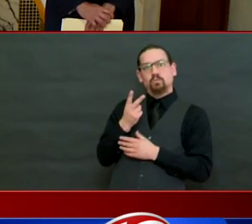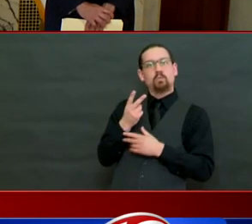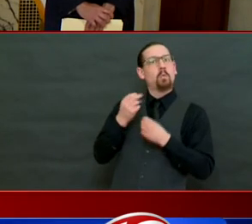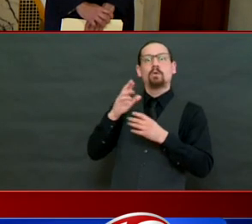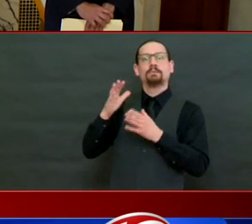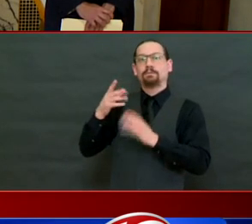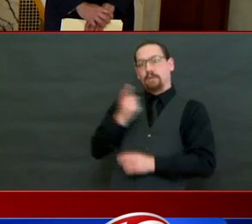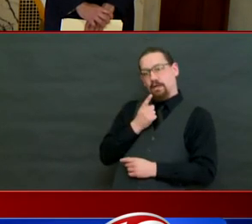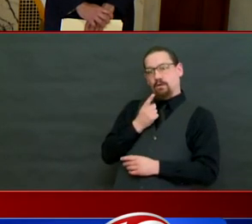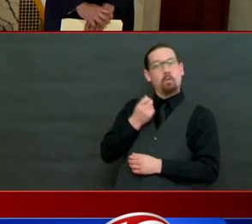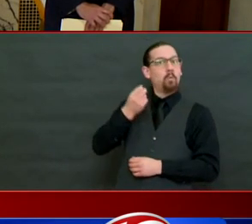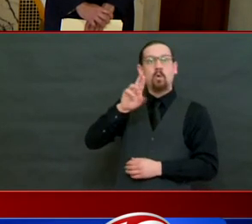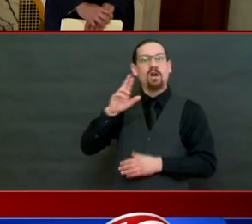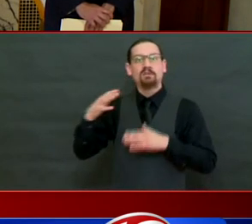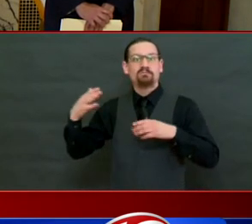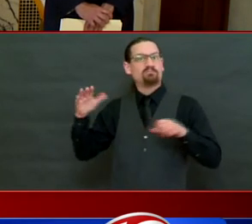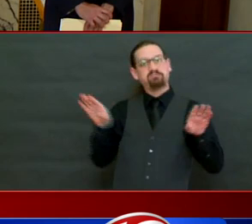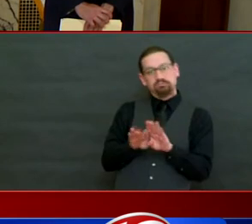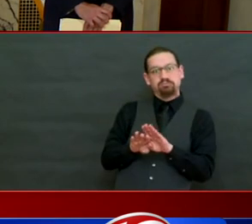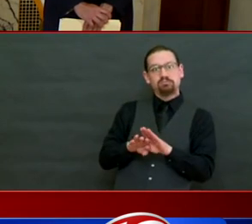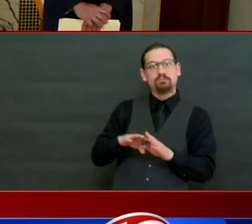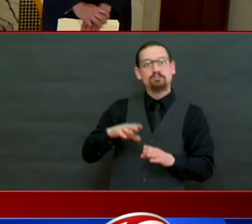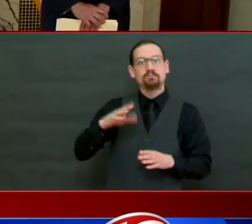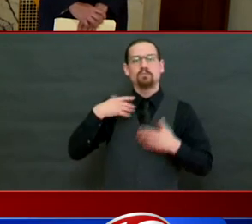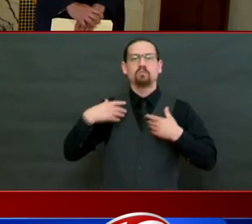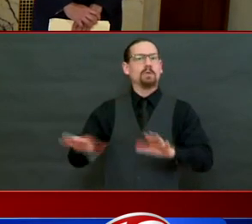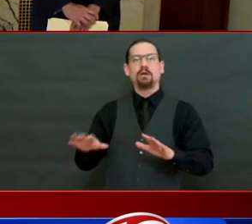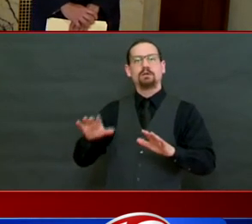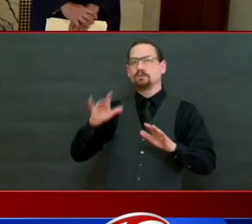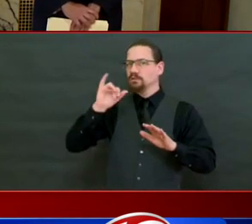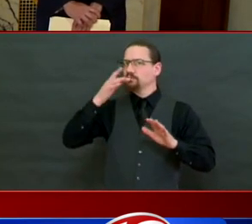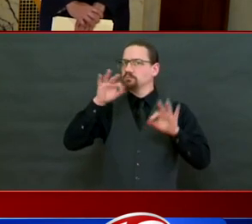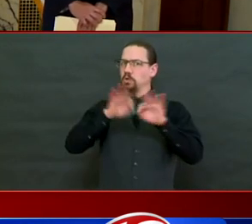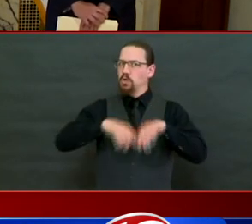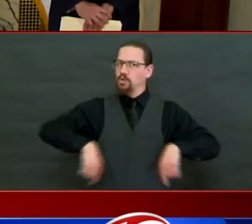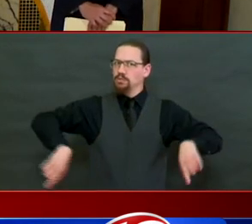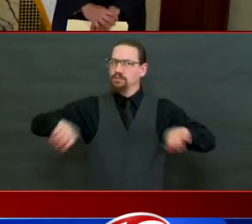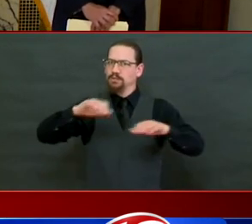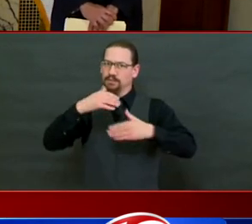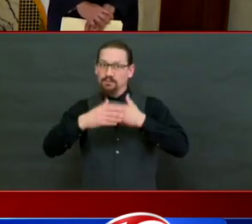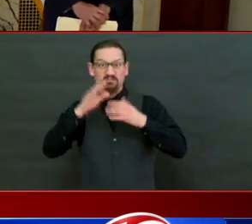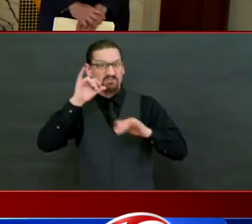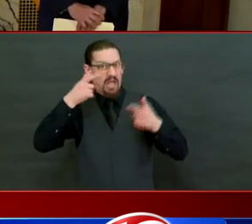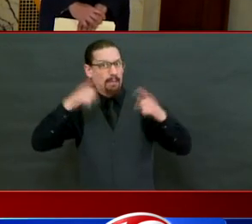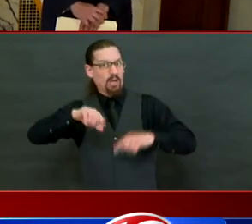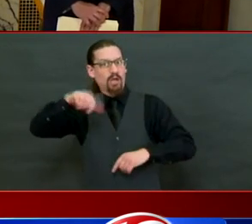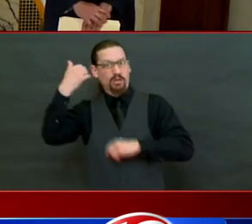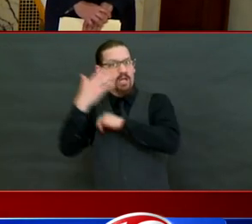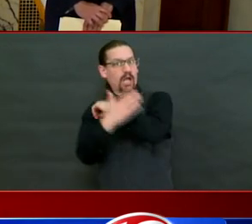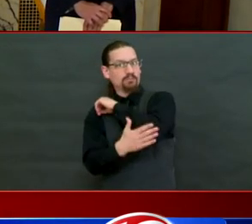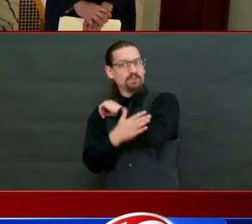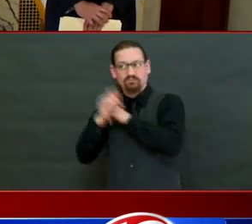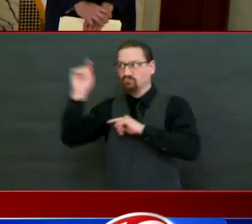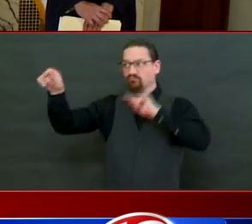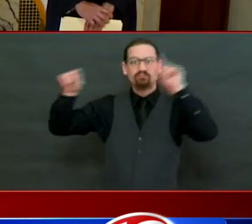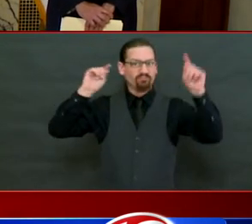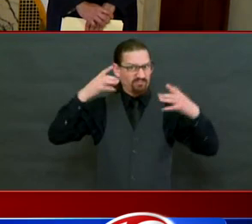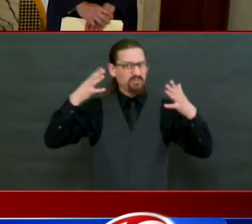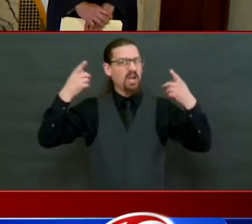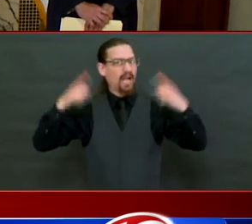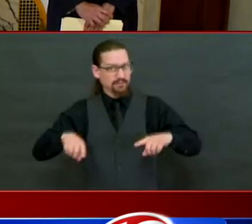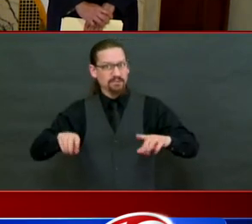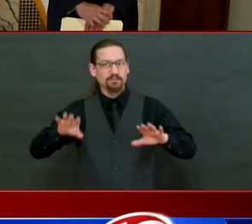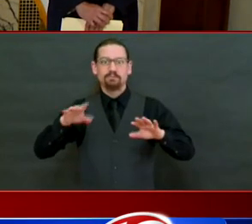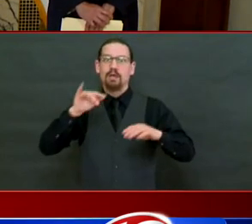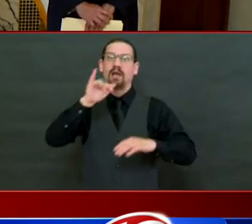happened in many other countries, and it may happen here. And if it happens, we'll do it. And if we see a spike, we're prepared to deal with it. Through